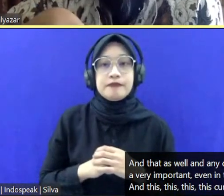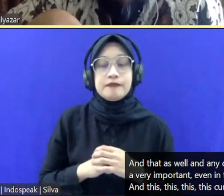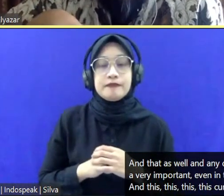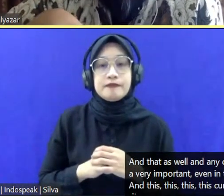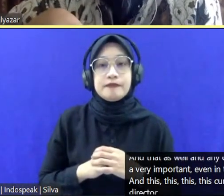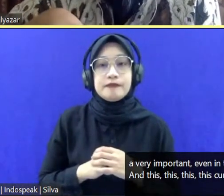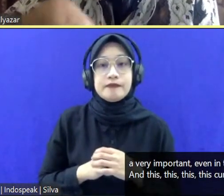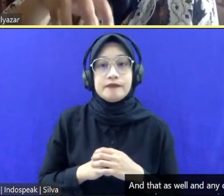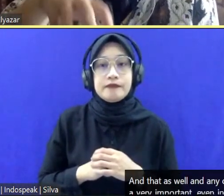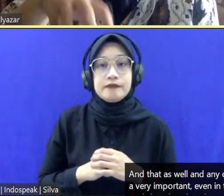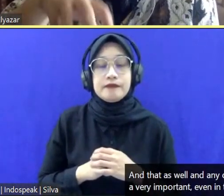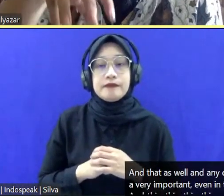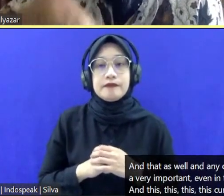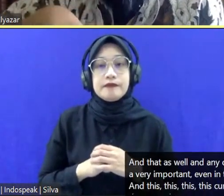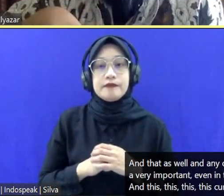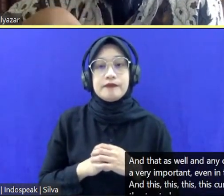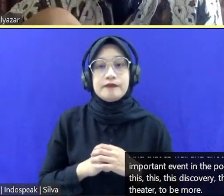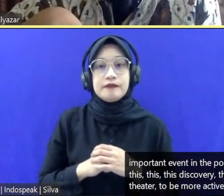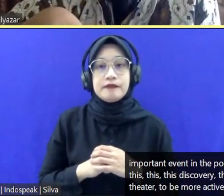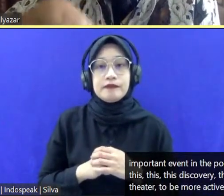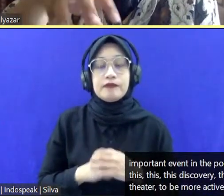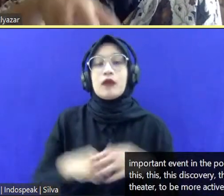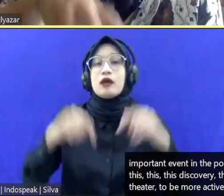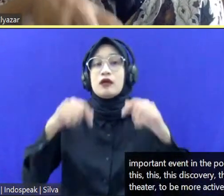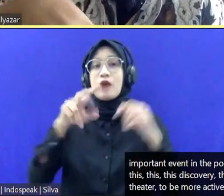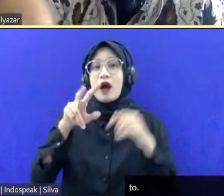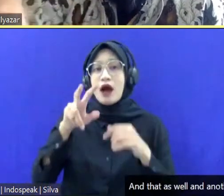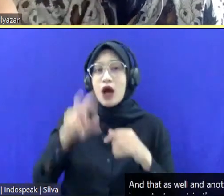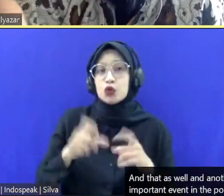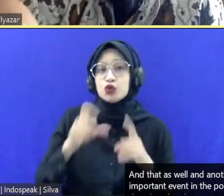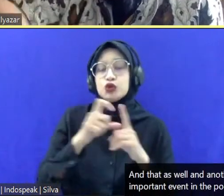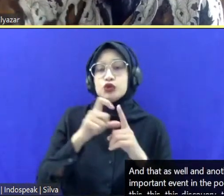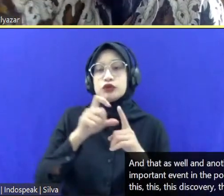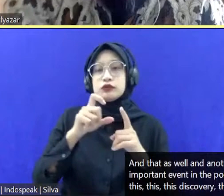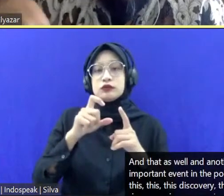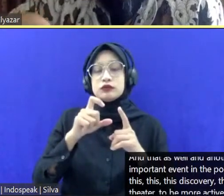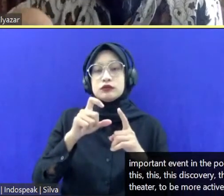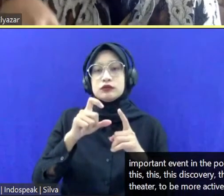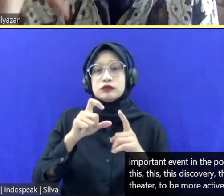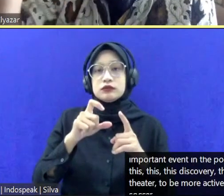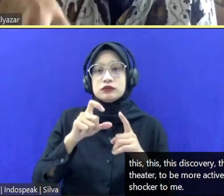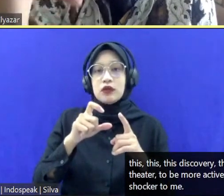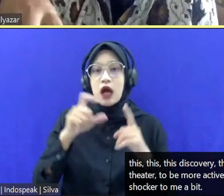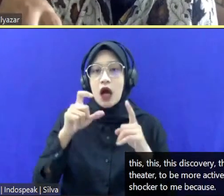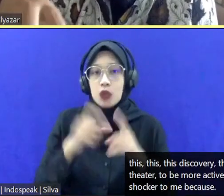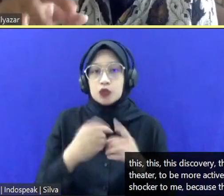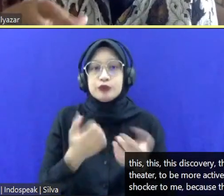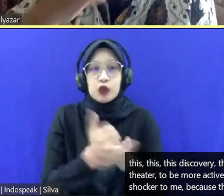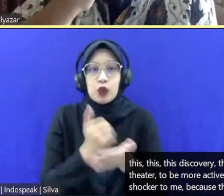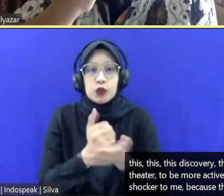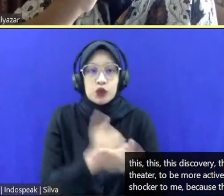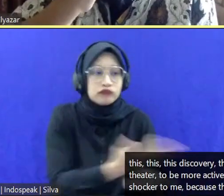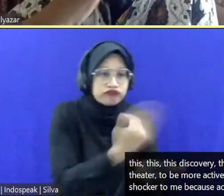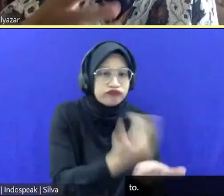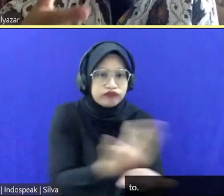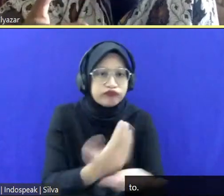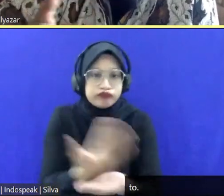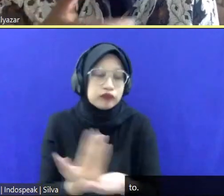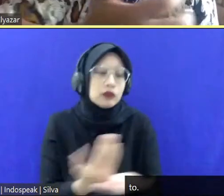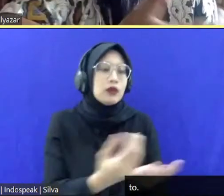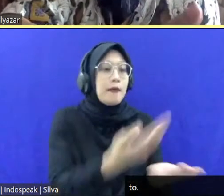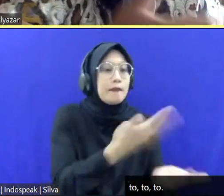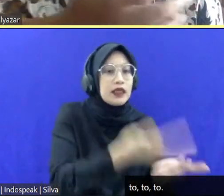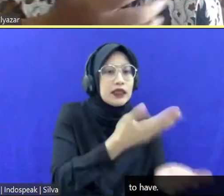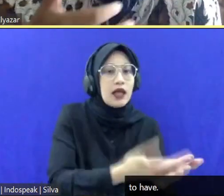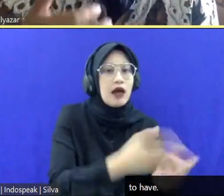director of general should be more active to collect the data from the ketua-ketua RT, because the ketua RT, according to